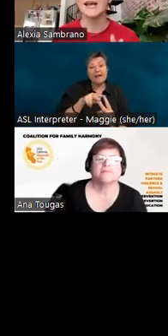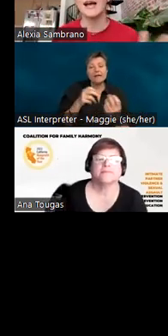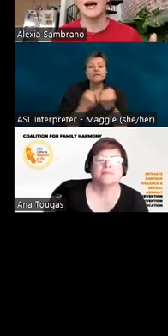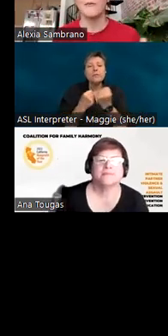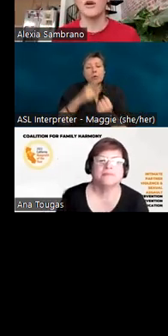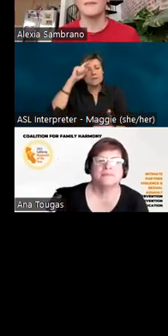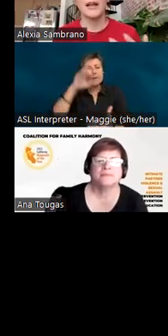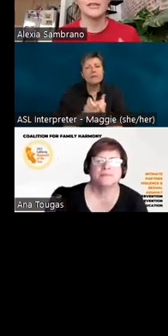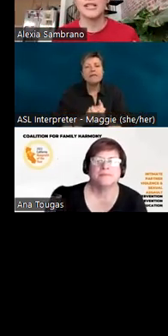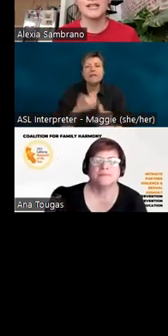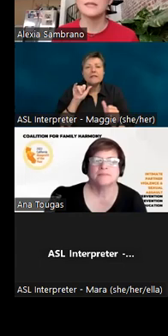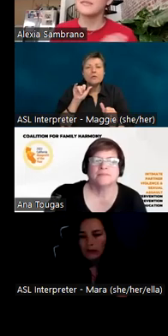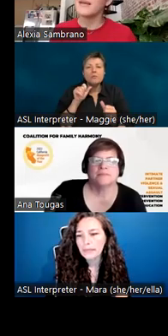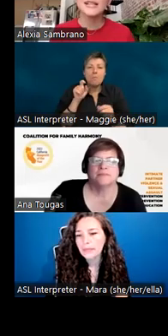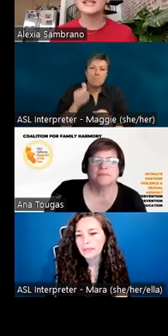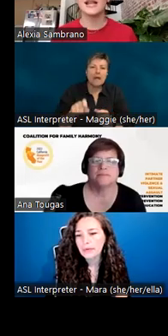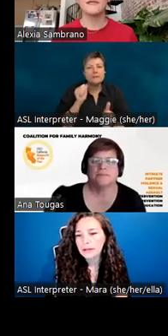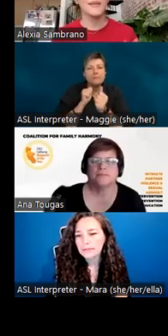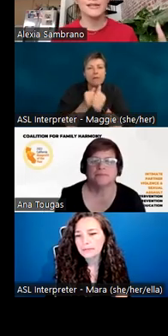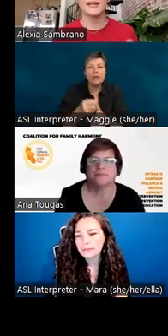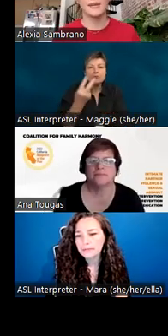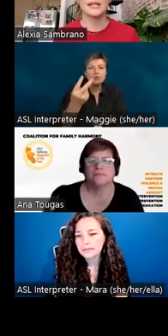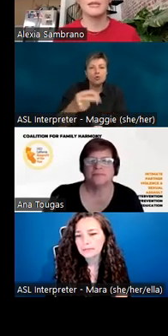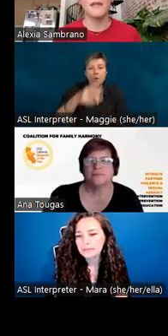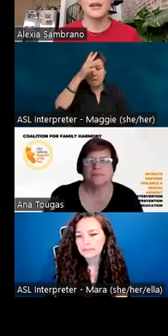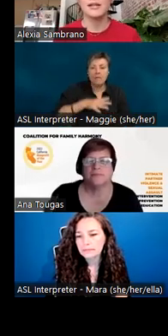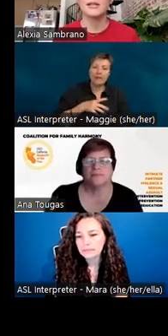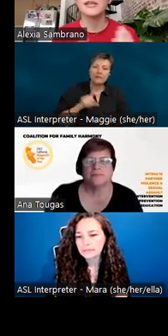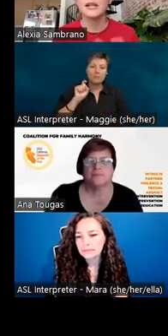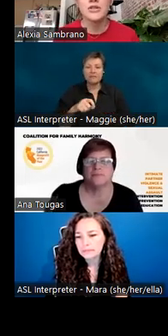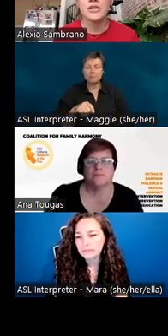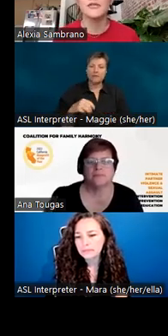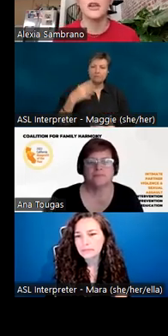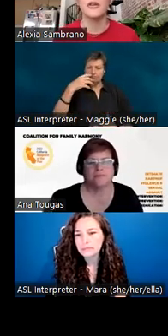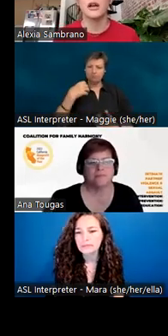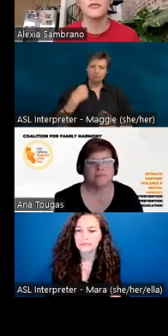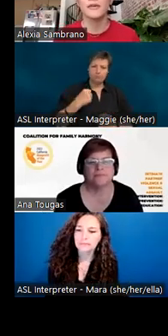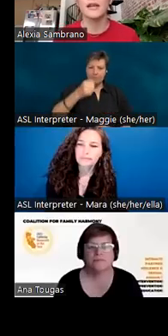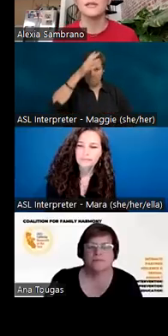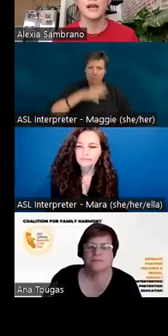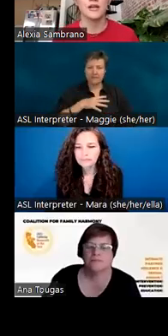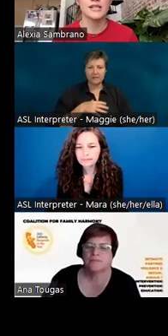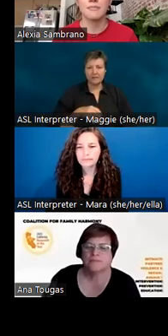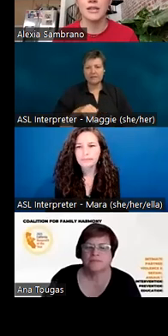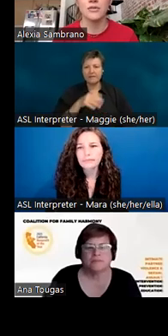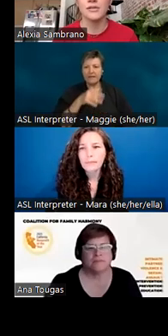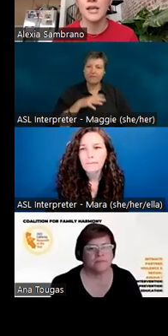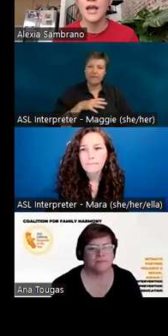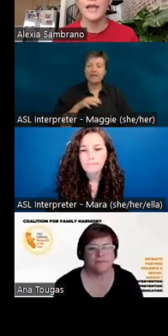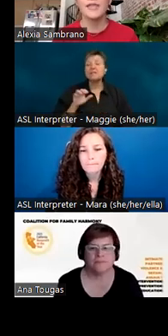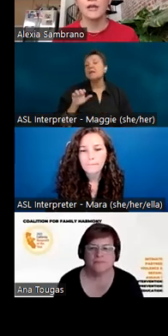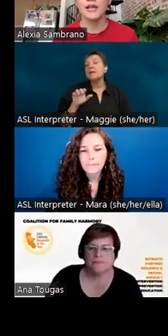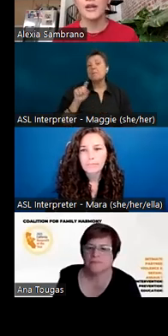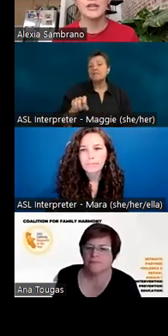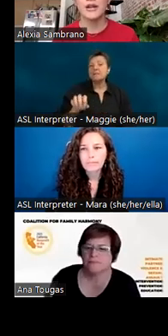sexes, where males are expected to be masculine and females are expected to be feminine. So this inclusion of gender nonconformity in the diagnostic manuals